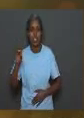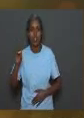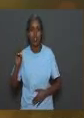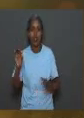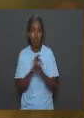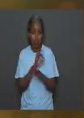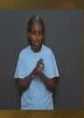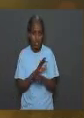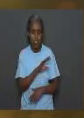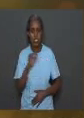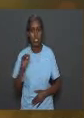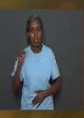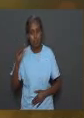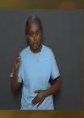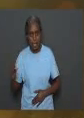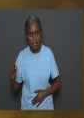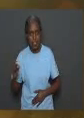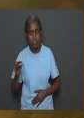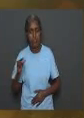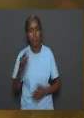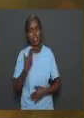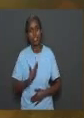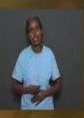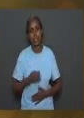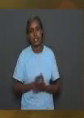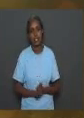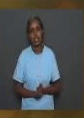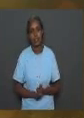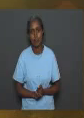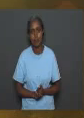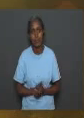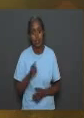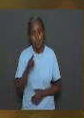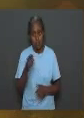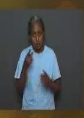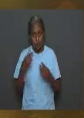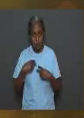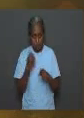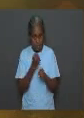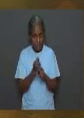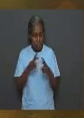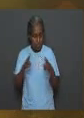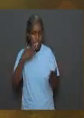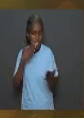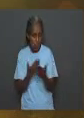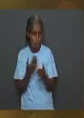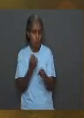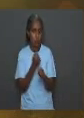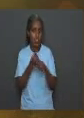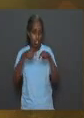cofactors, and minors of elements. You have done very good work